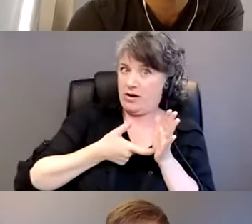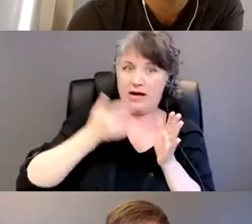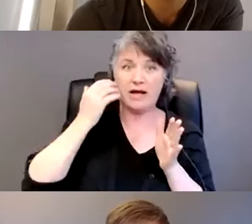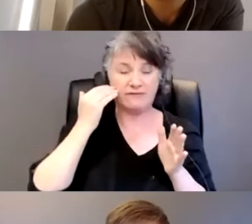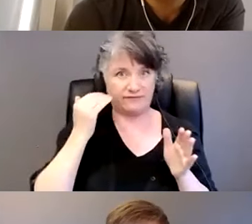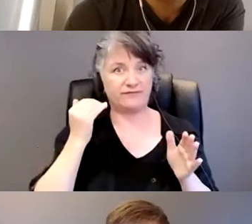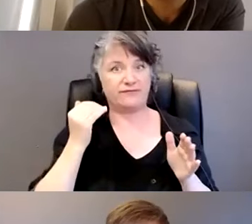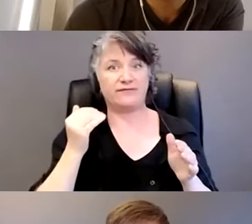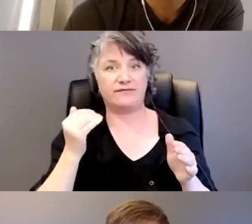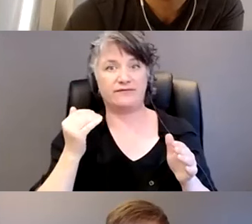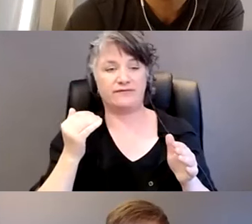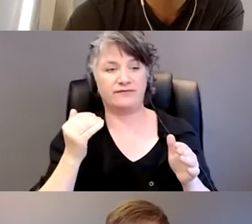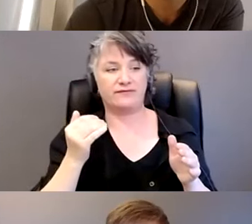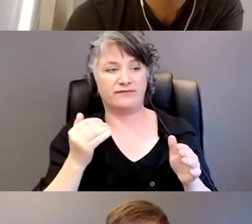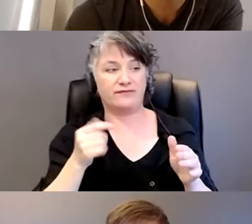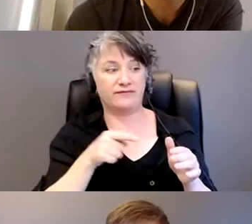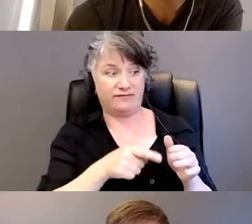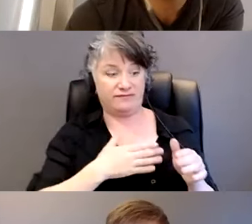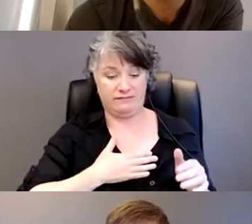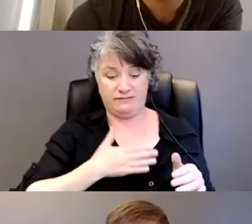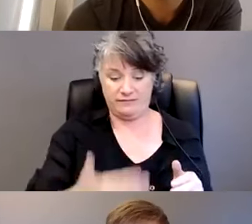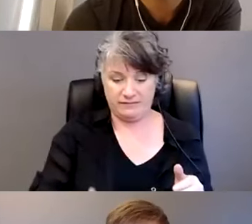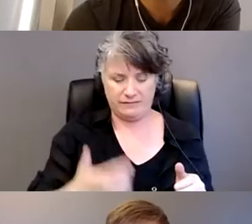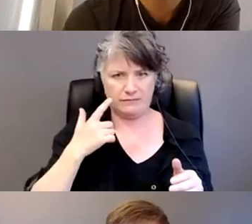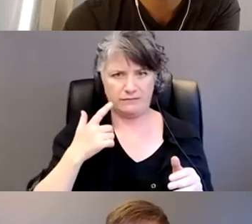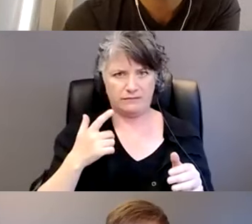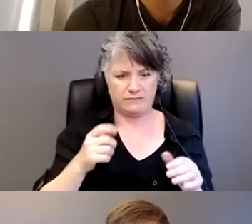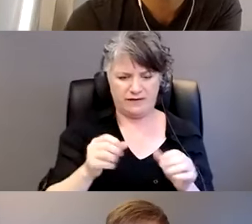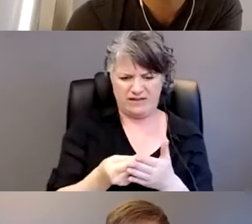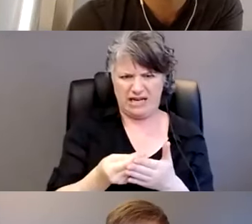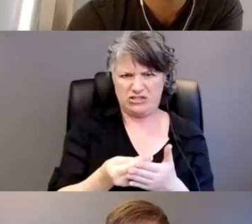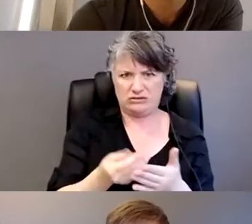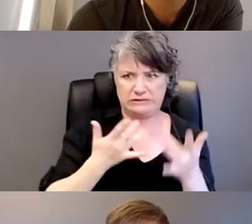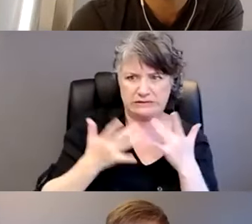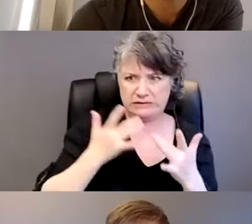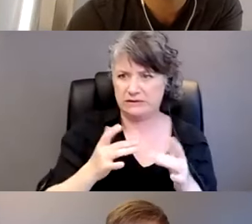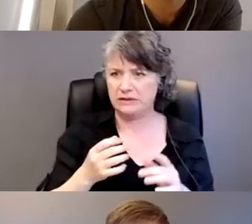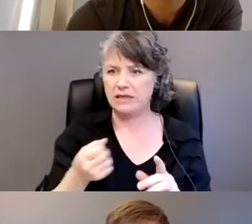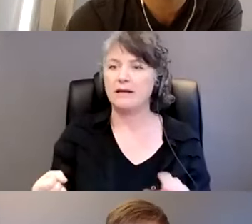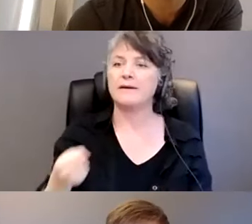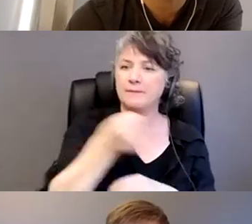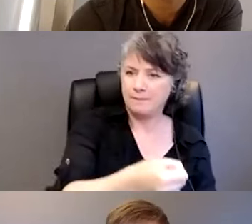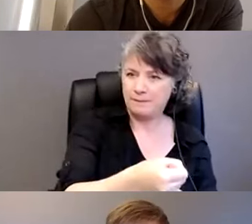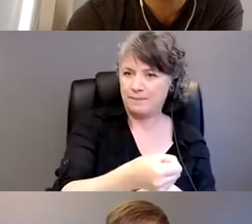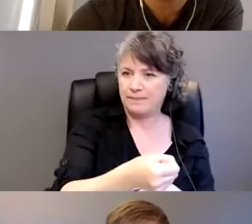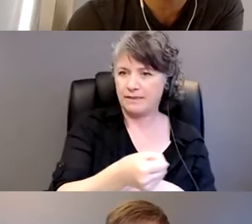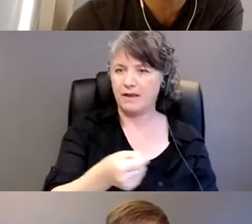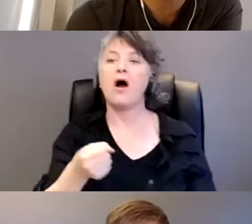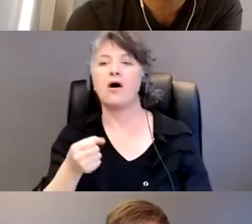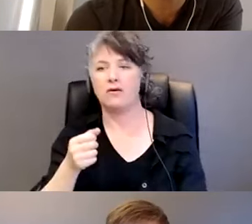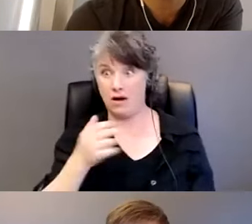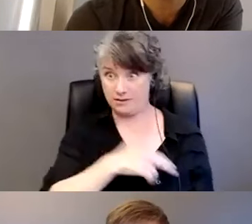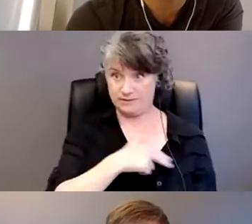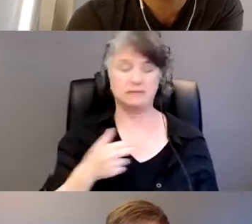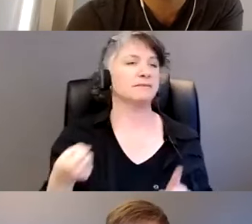make a decision. And often it's done in a very brief and probably sometimes inadequate way. And yeah, I would say